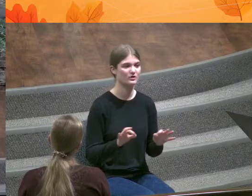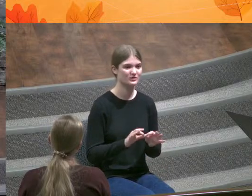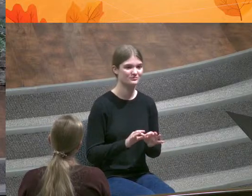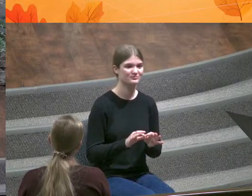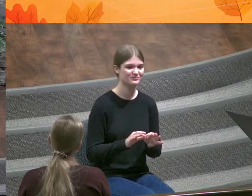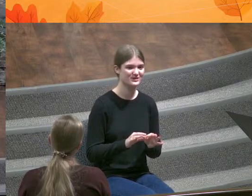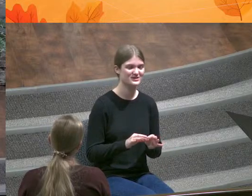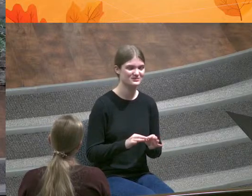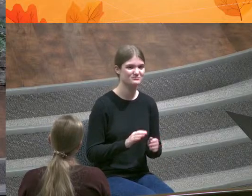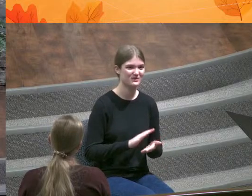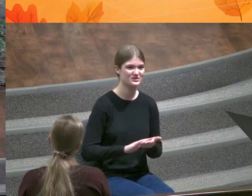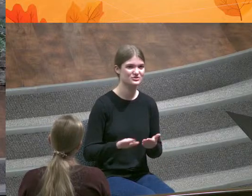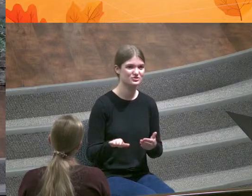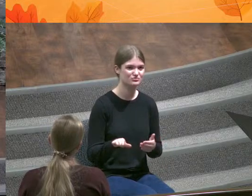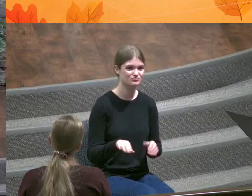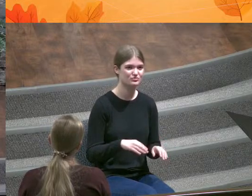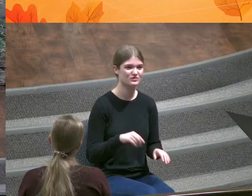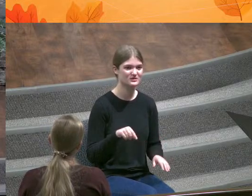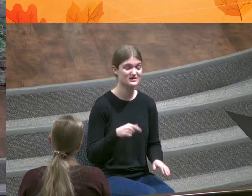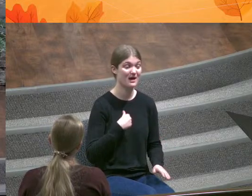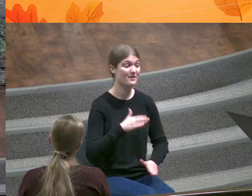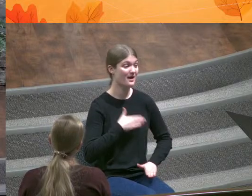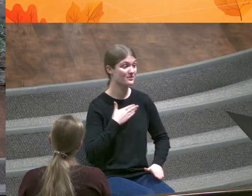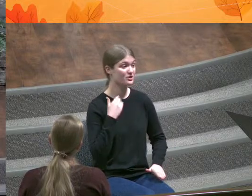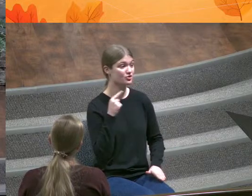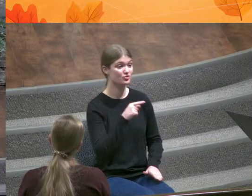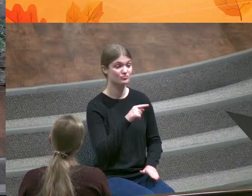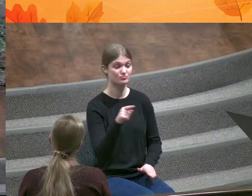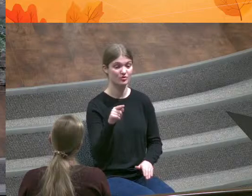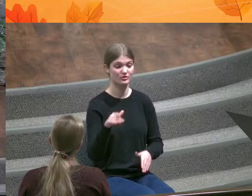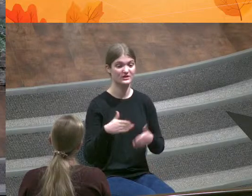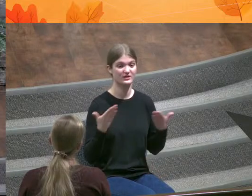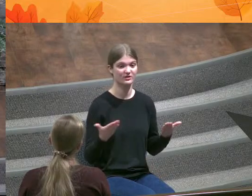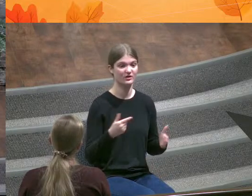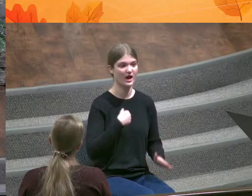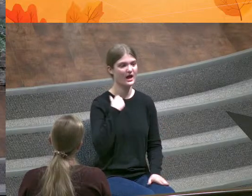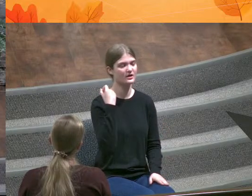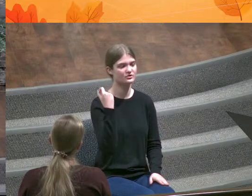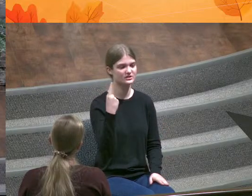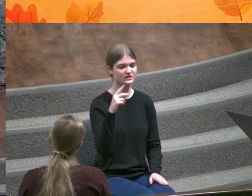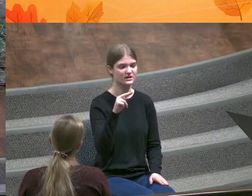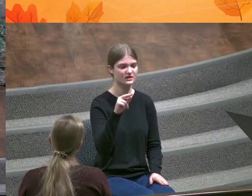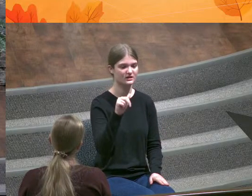with a message. So I'm glad that you are here. I understand that